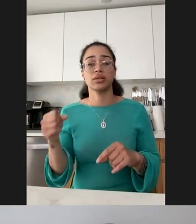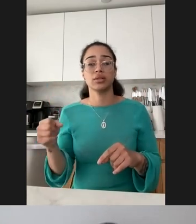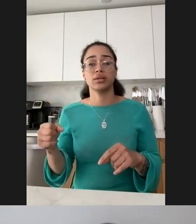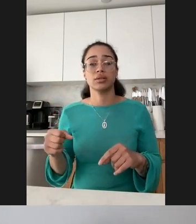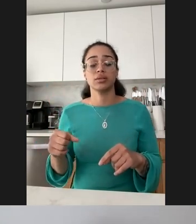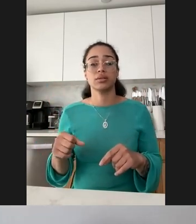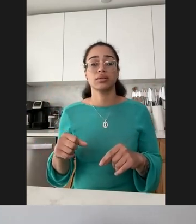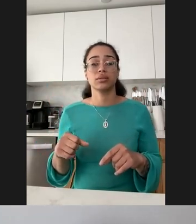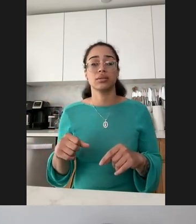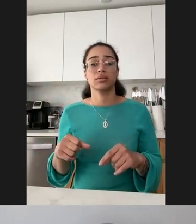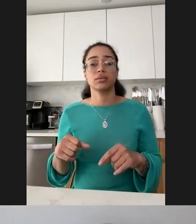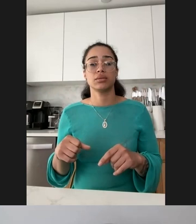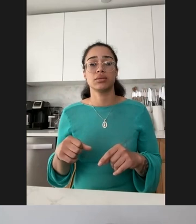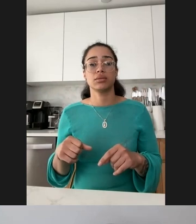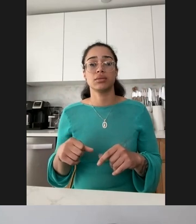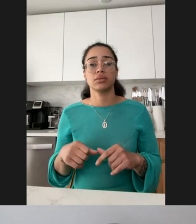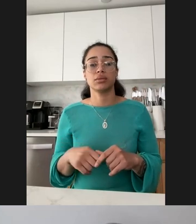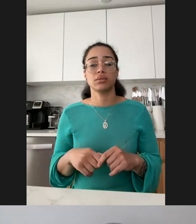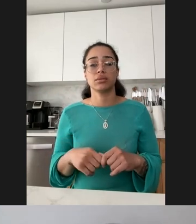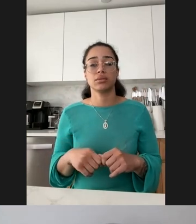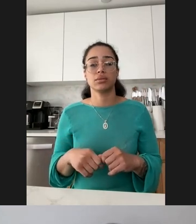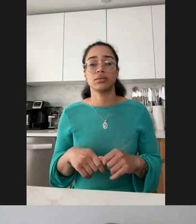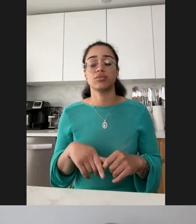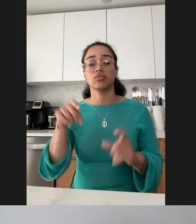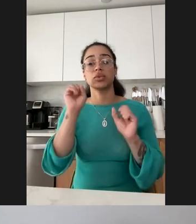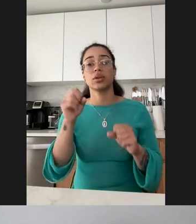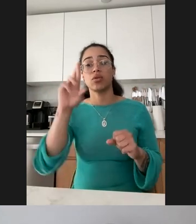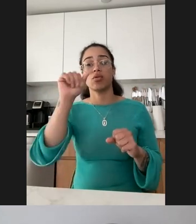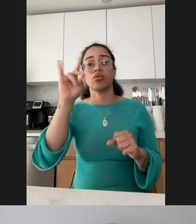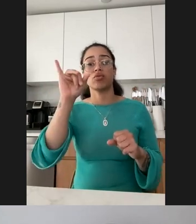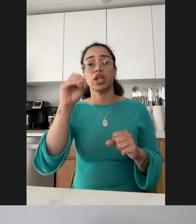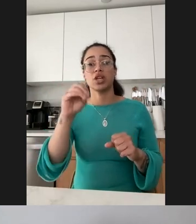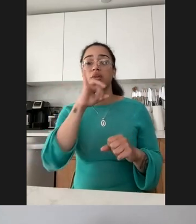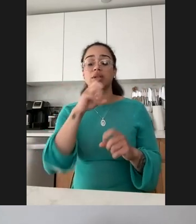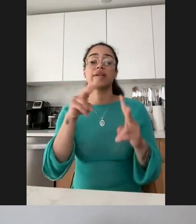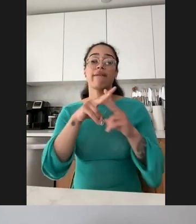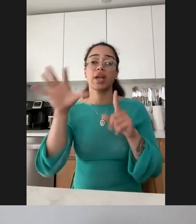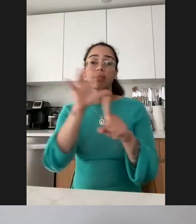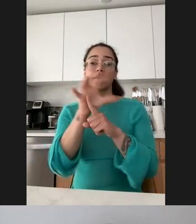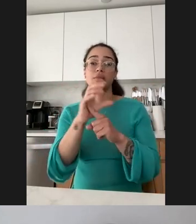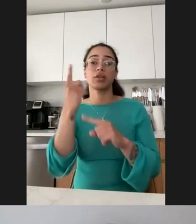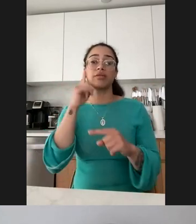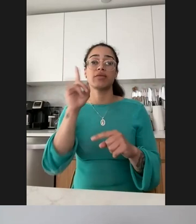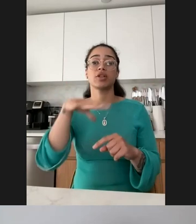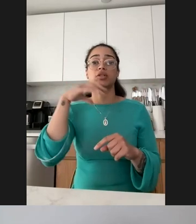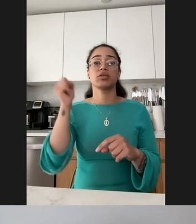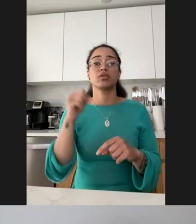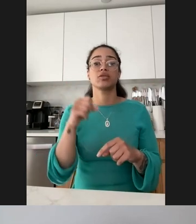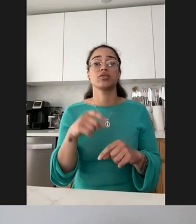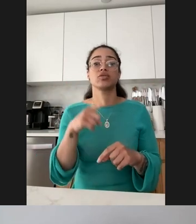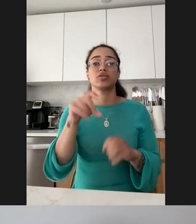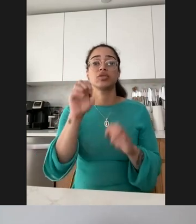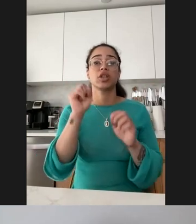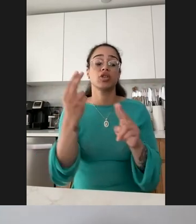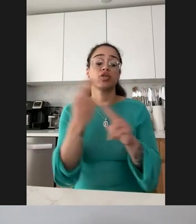the elderly, and to reach out to the elderly, radio is something popular. You can talk, you can use the local radio